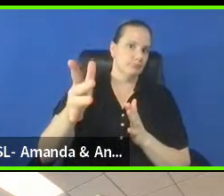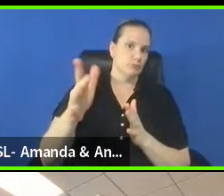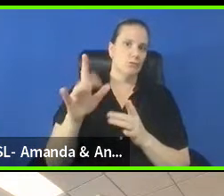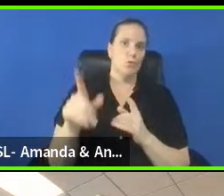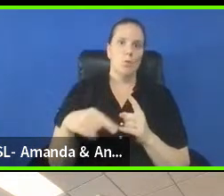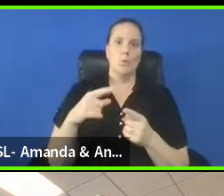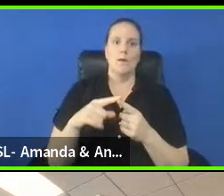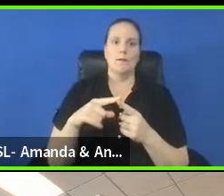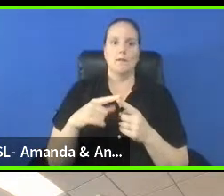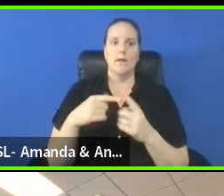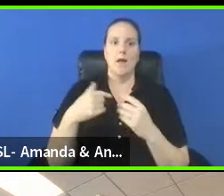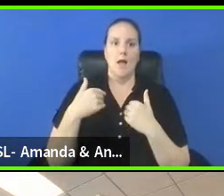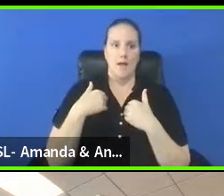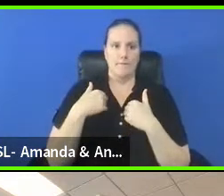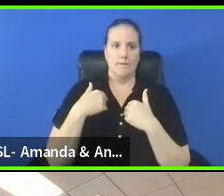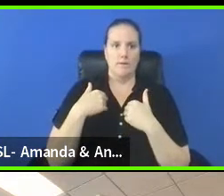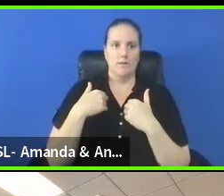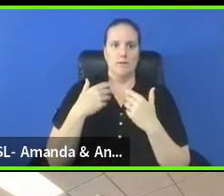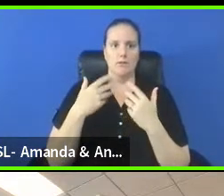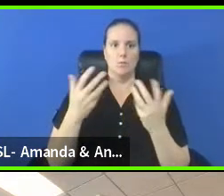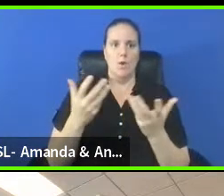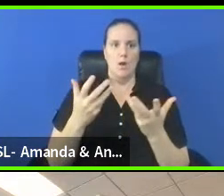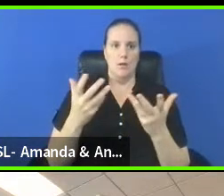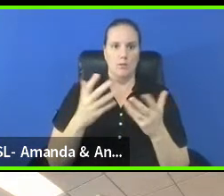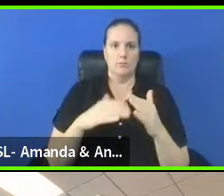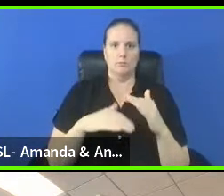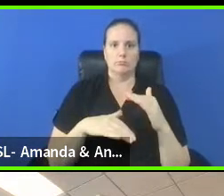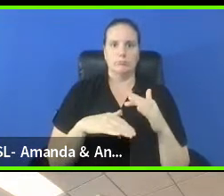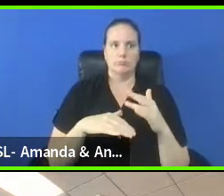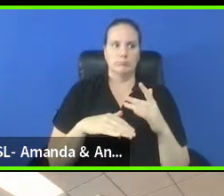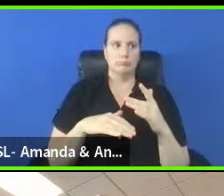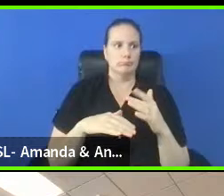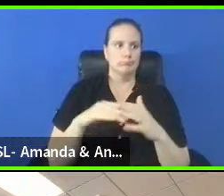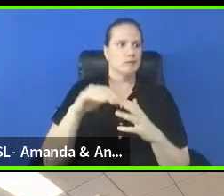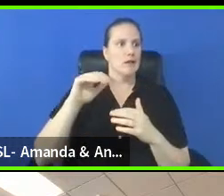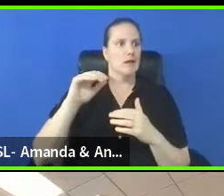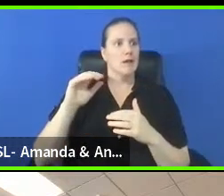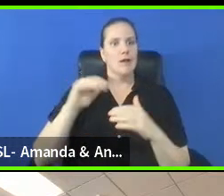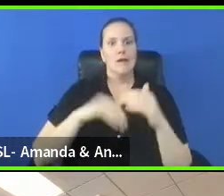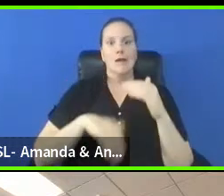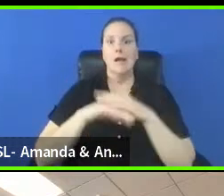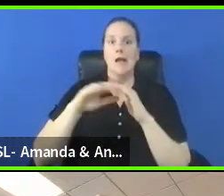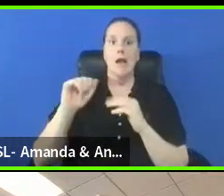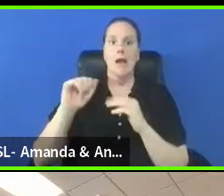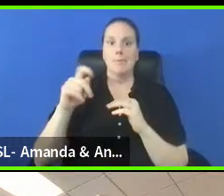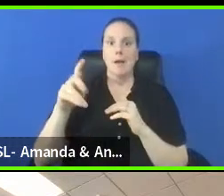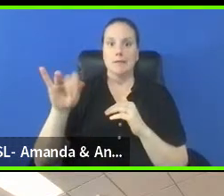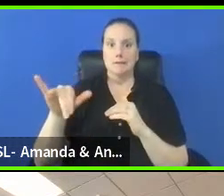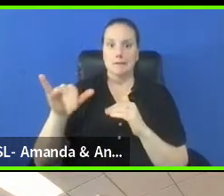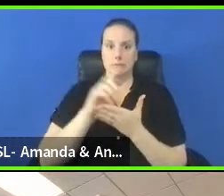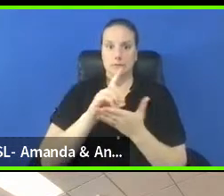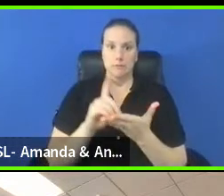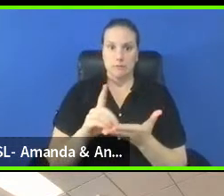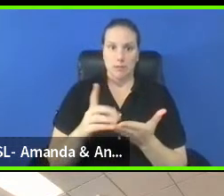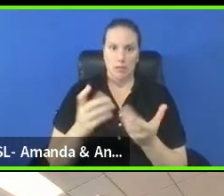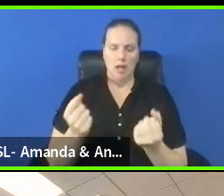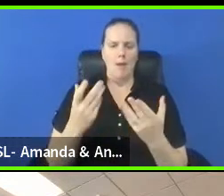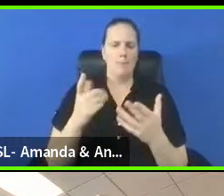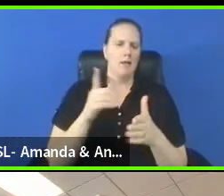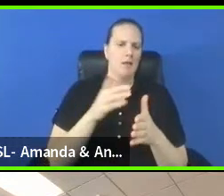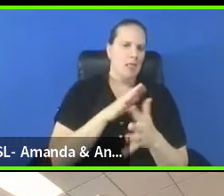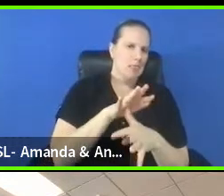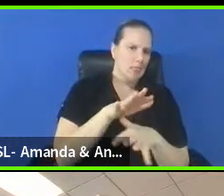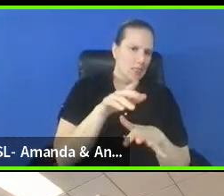a capacity design? So how many lanes, auxiliary lanes, et cetera? So where we're